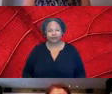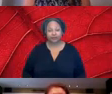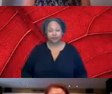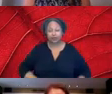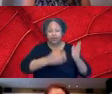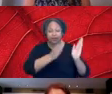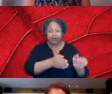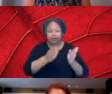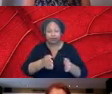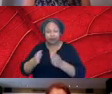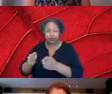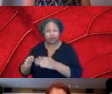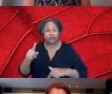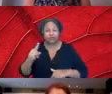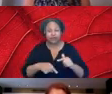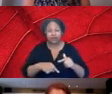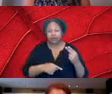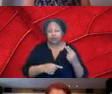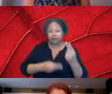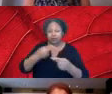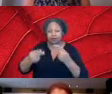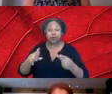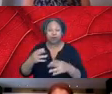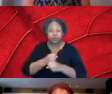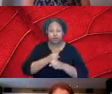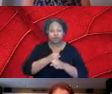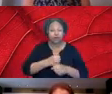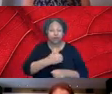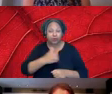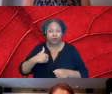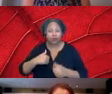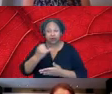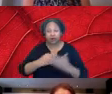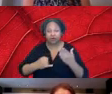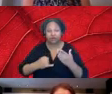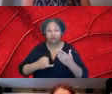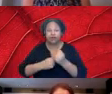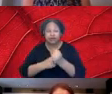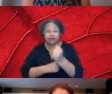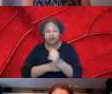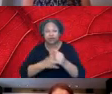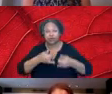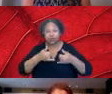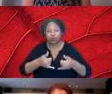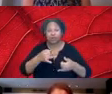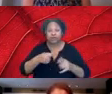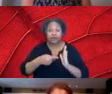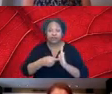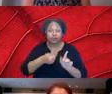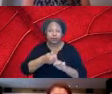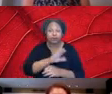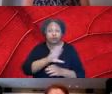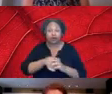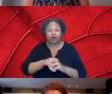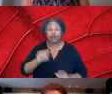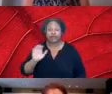are not eligible to nominate or receive Toronto Arts Foundation Awards while serving as an executive board member